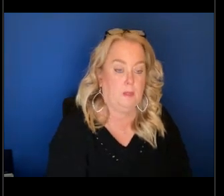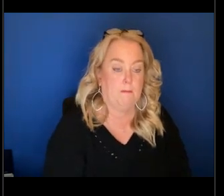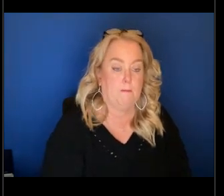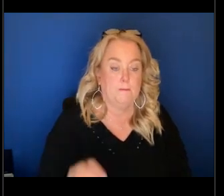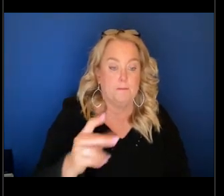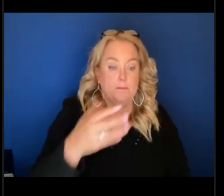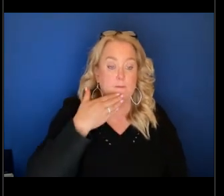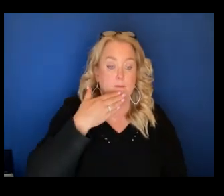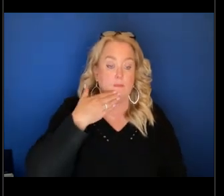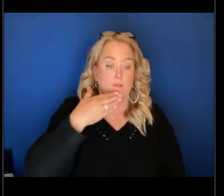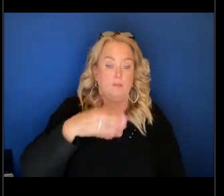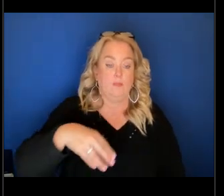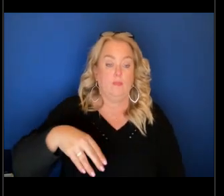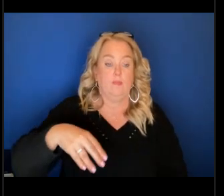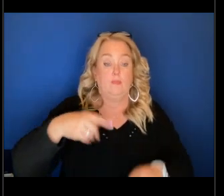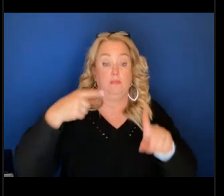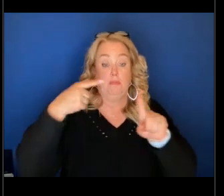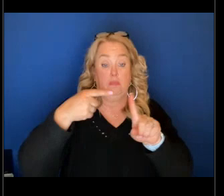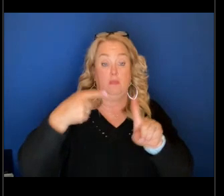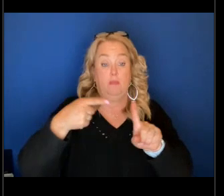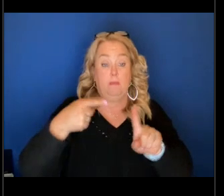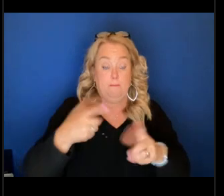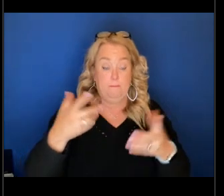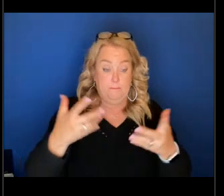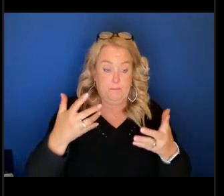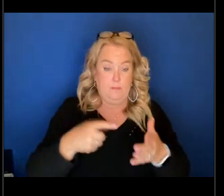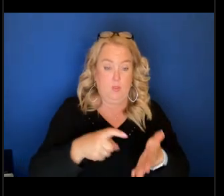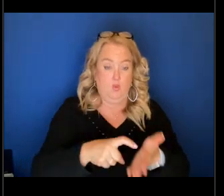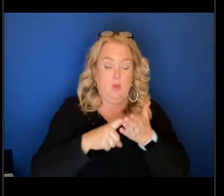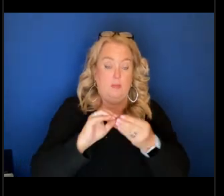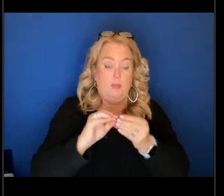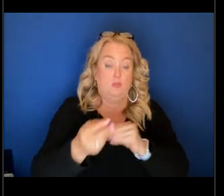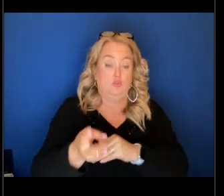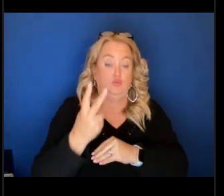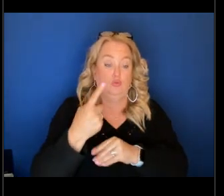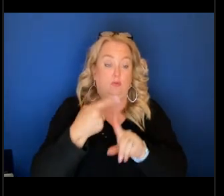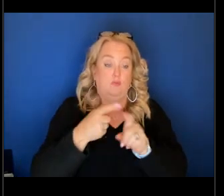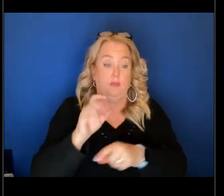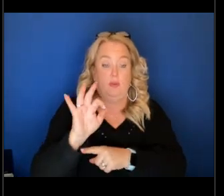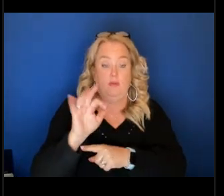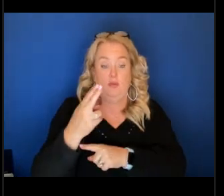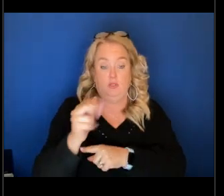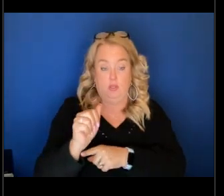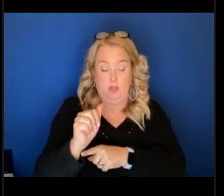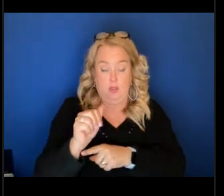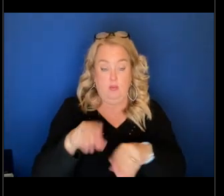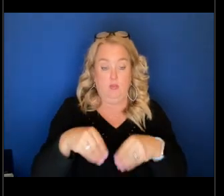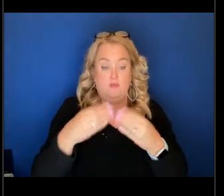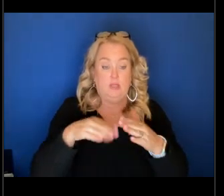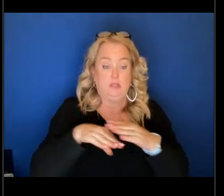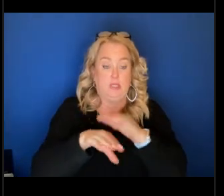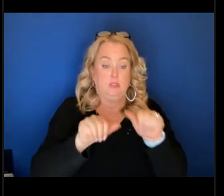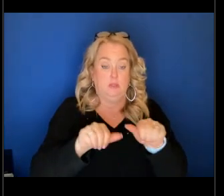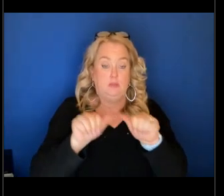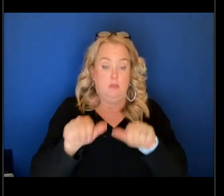Michael. Key takeaways. Requirement 2 of the FHA provides